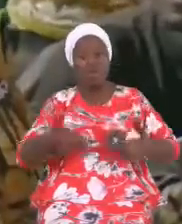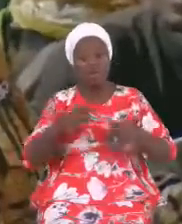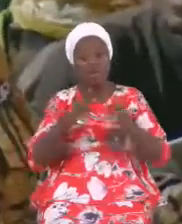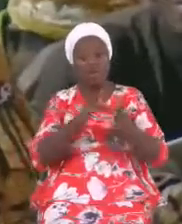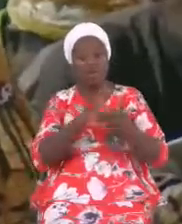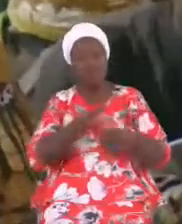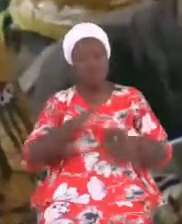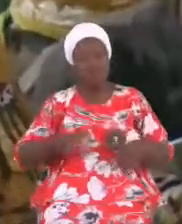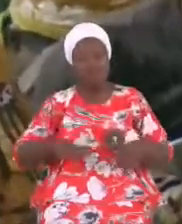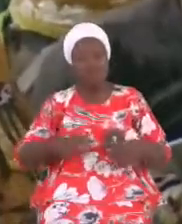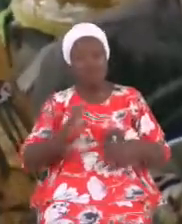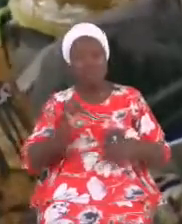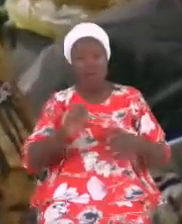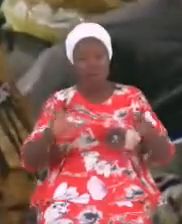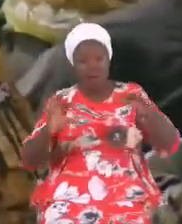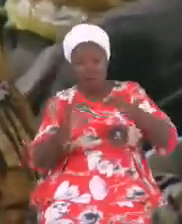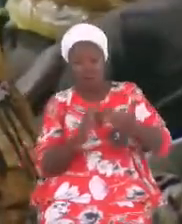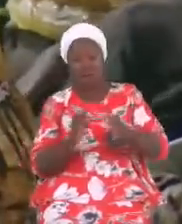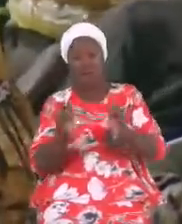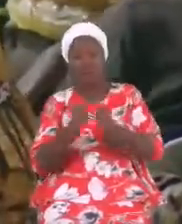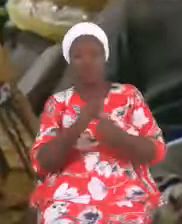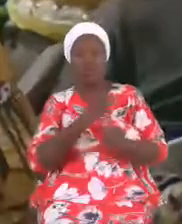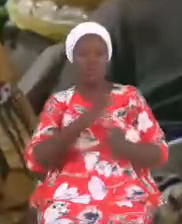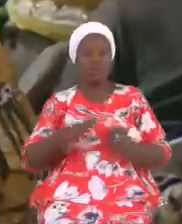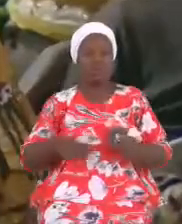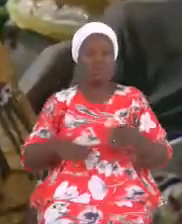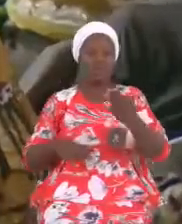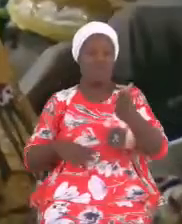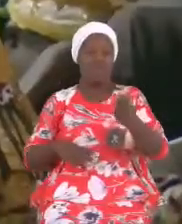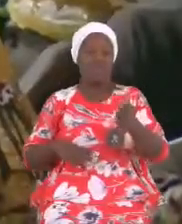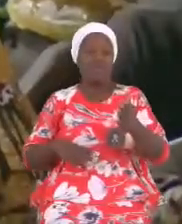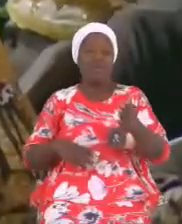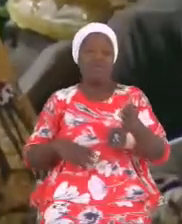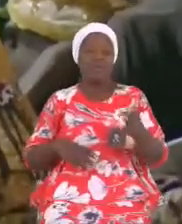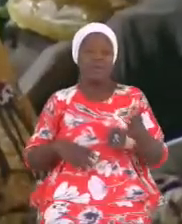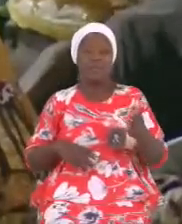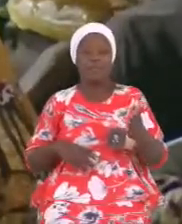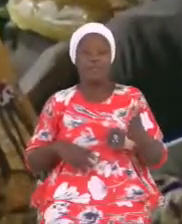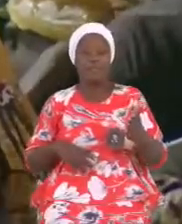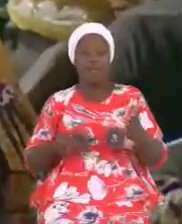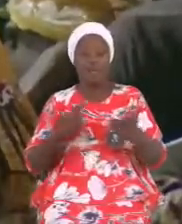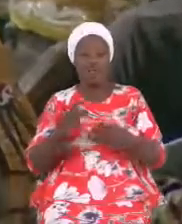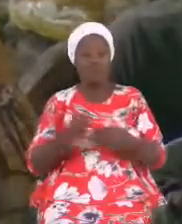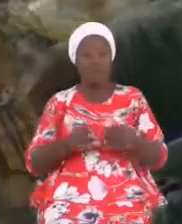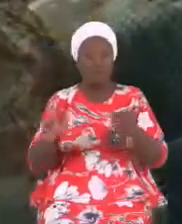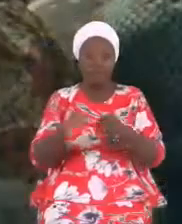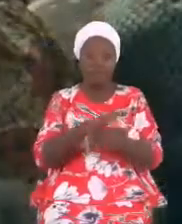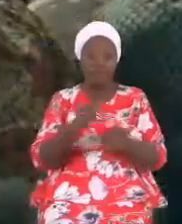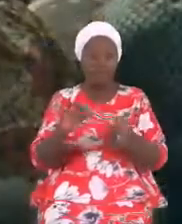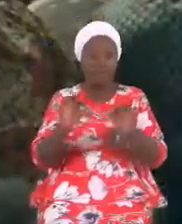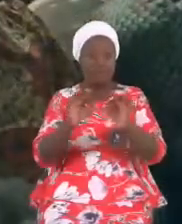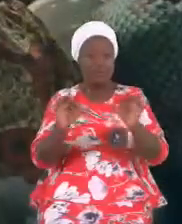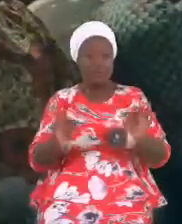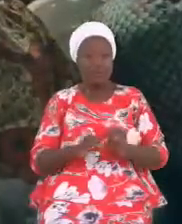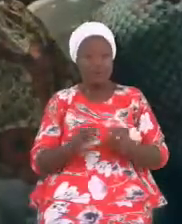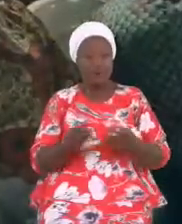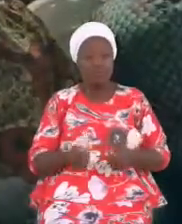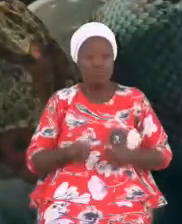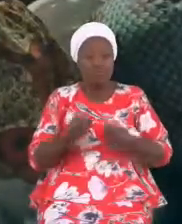link on the screen, and you fill the form and submit same.